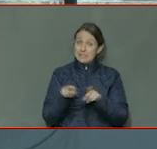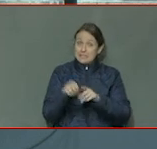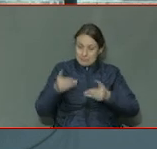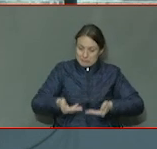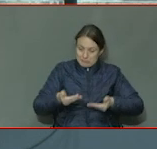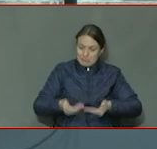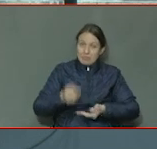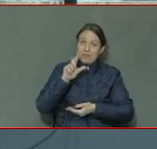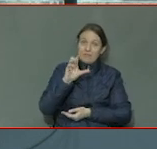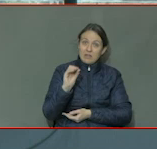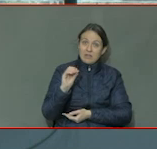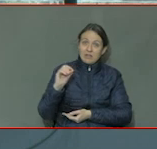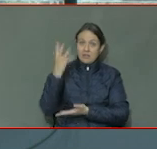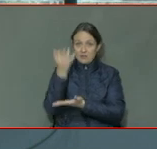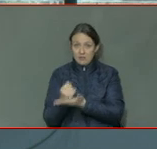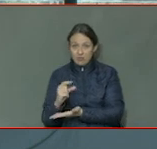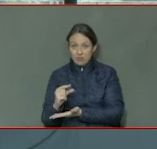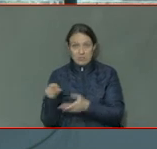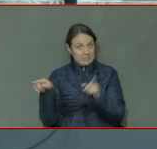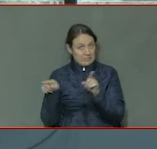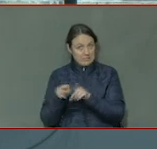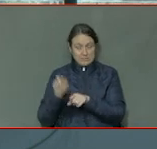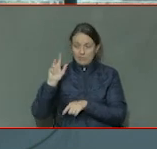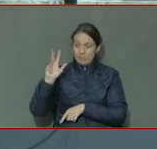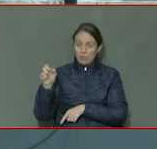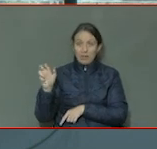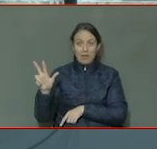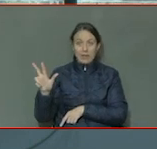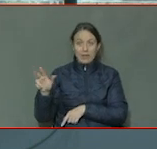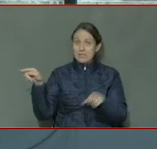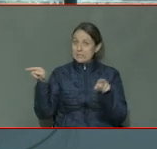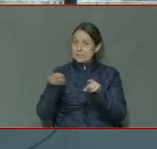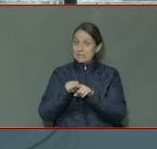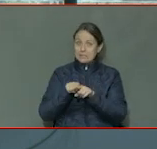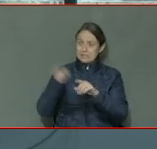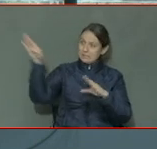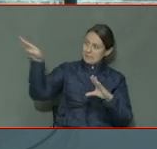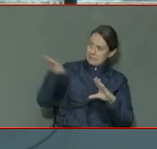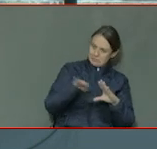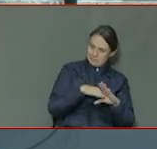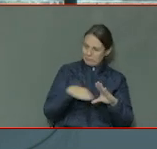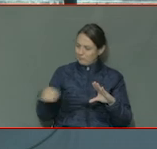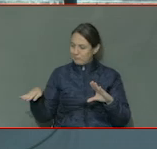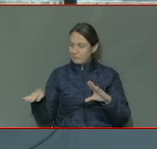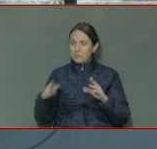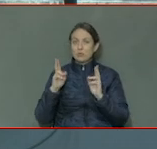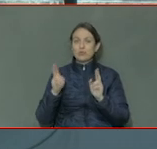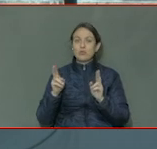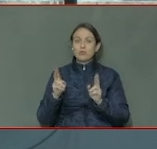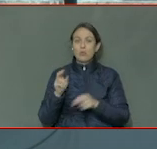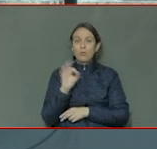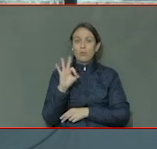box. G is the same, 9,8. It is the same slope. So that means my normal force stays the